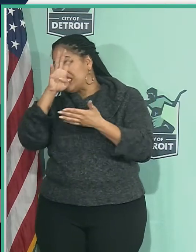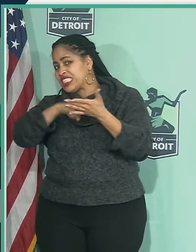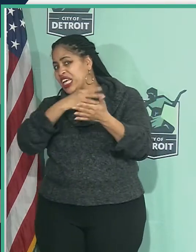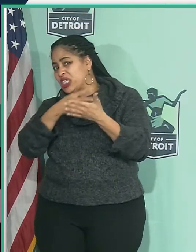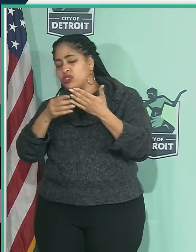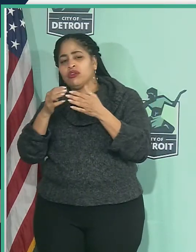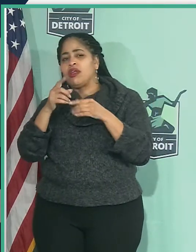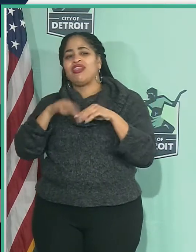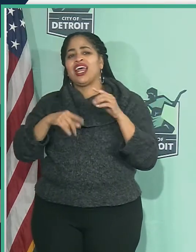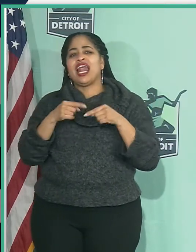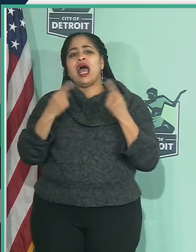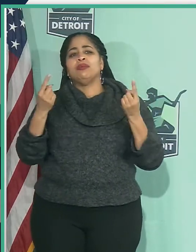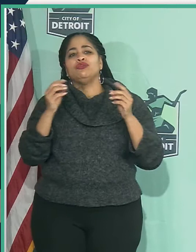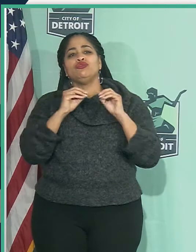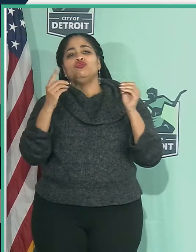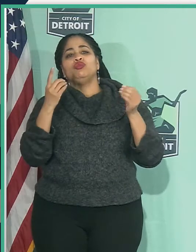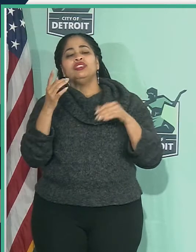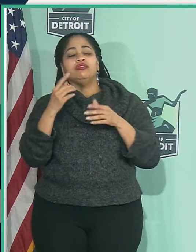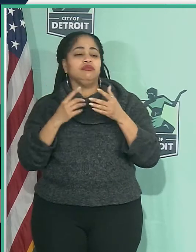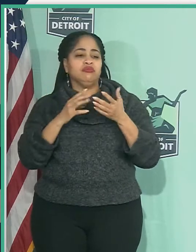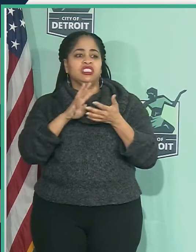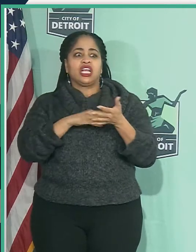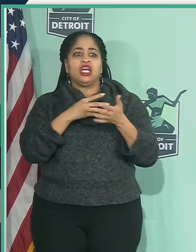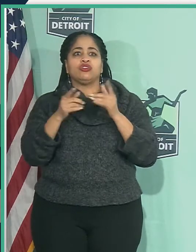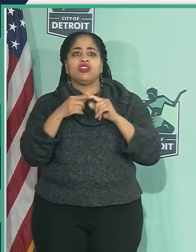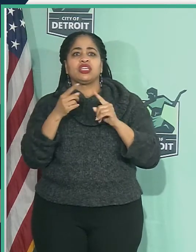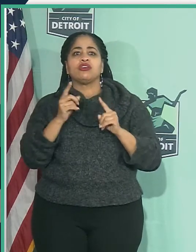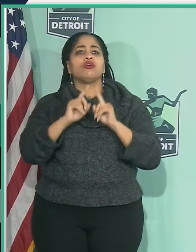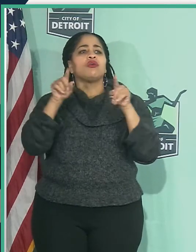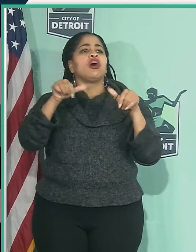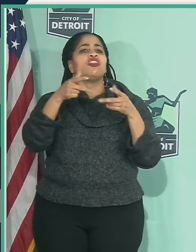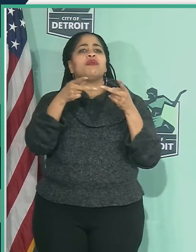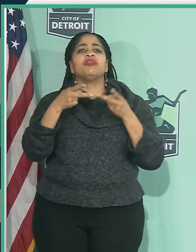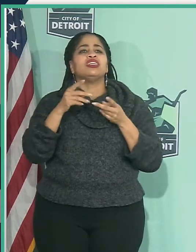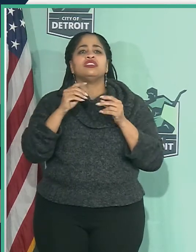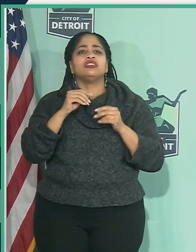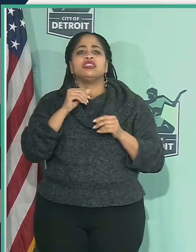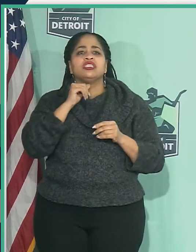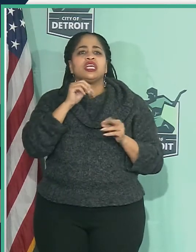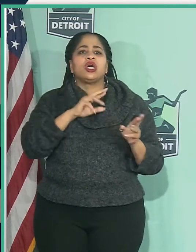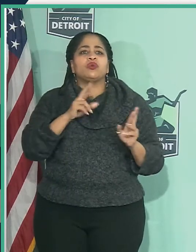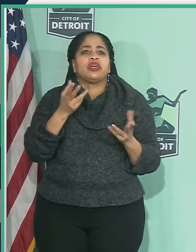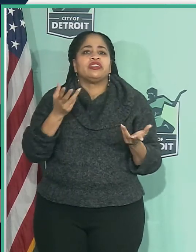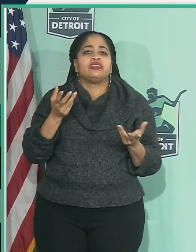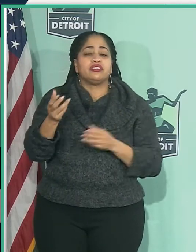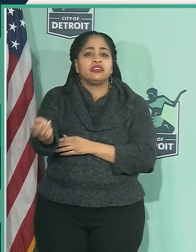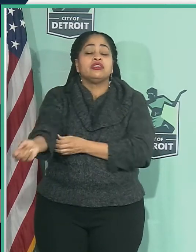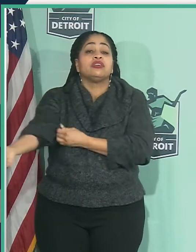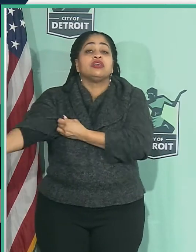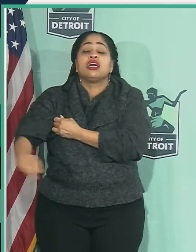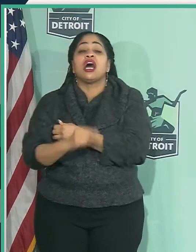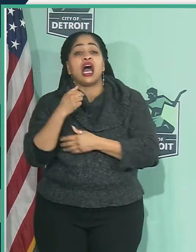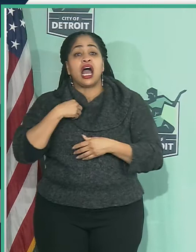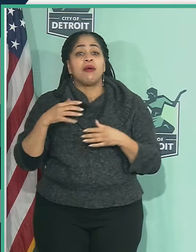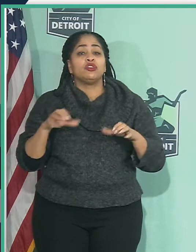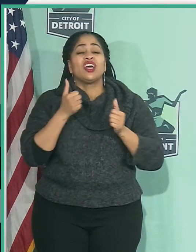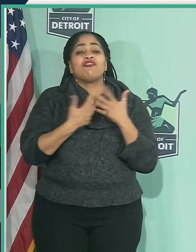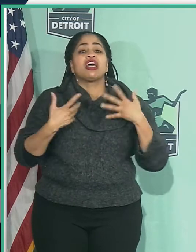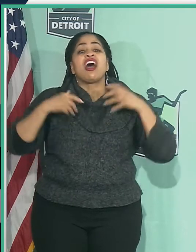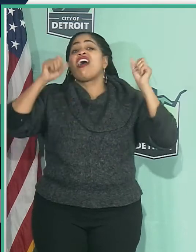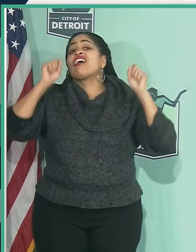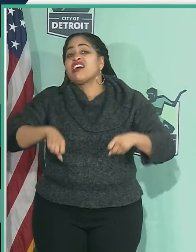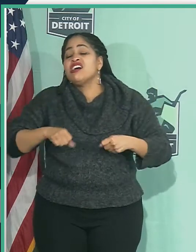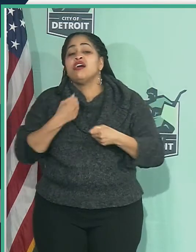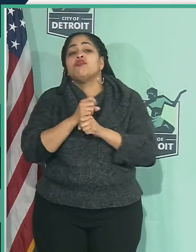opposite, not have anybody scheduled, have the vaccine show up, and then they go to other places because Detroit isn't ready to go. I am going to do everything I possibly can